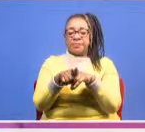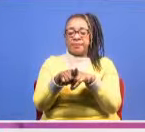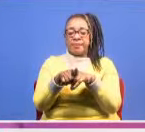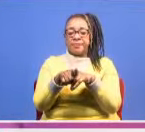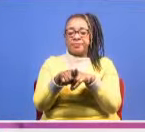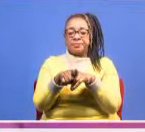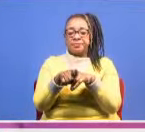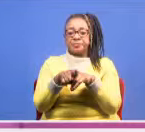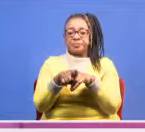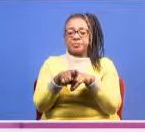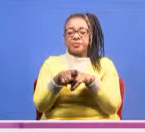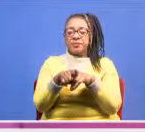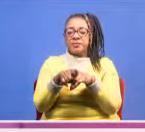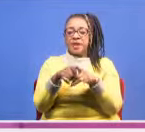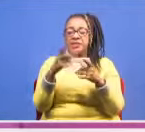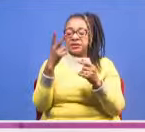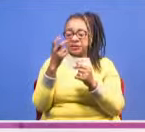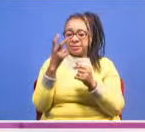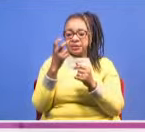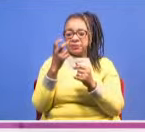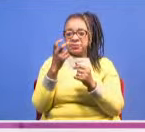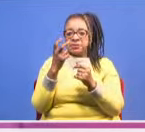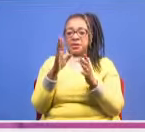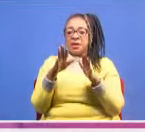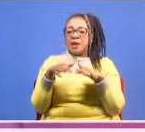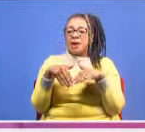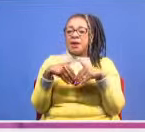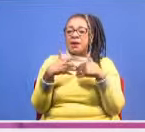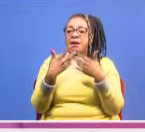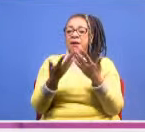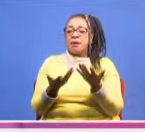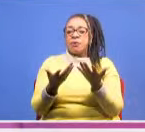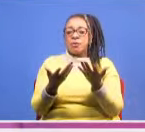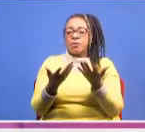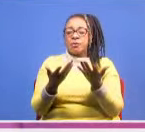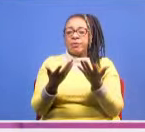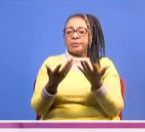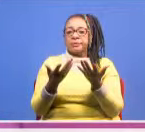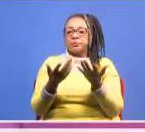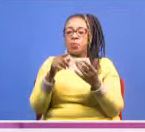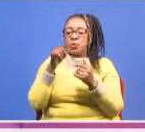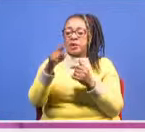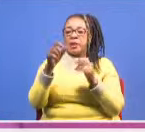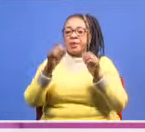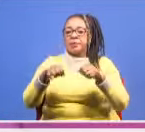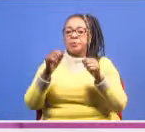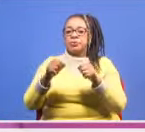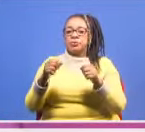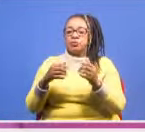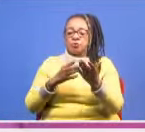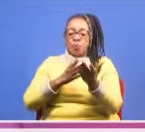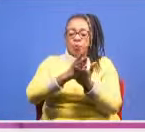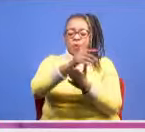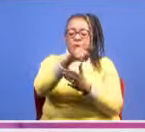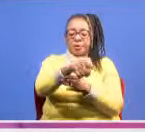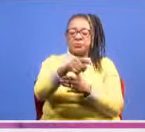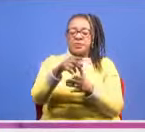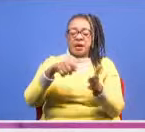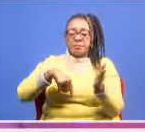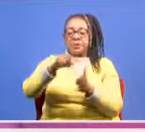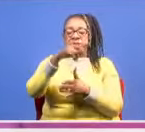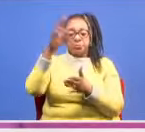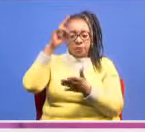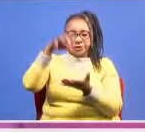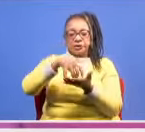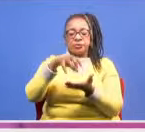the culprit. Now, how were these bodies moved to this quarry, and yet they were able to pass through a police station? two. Let's